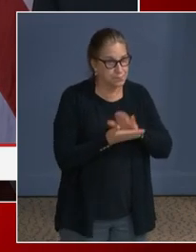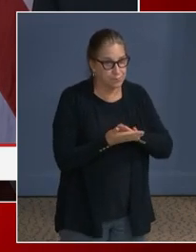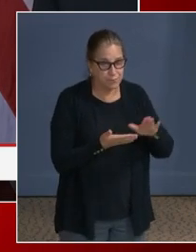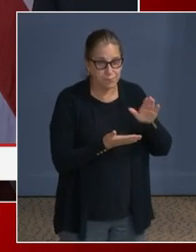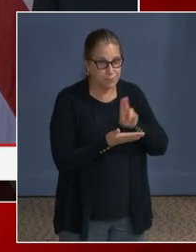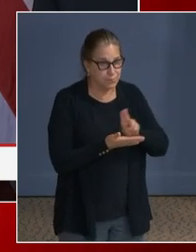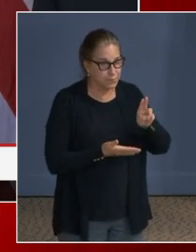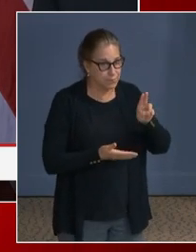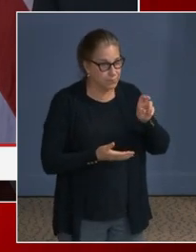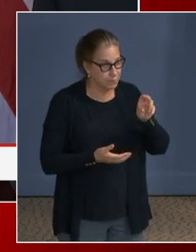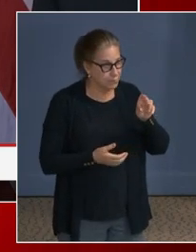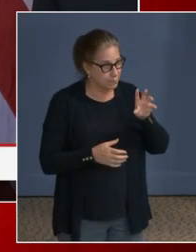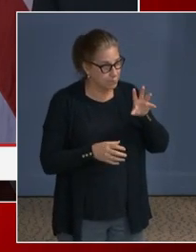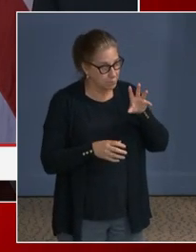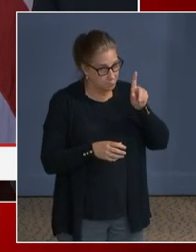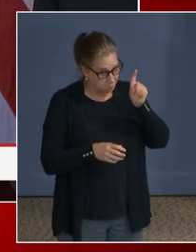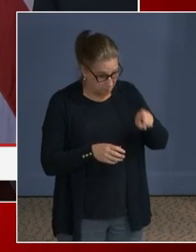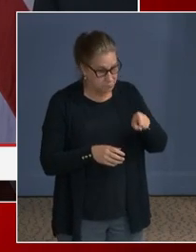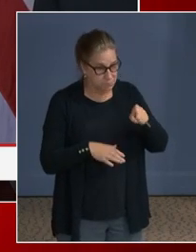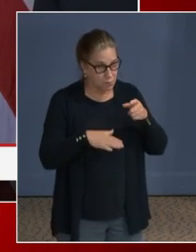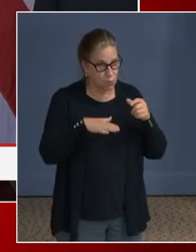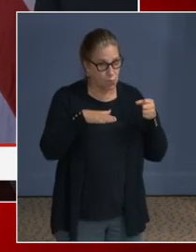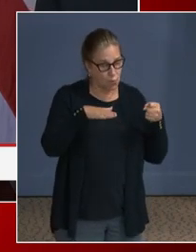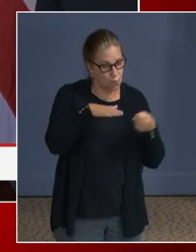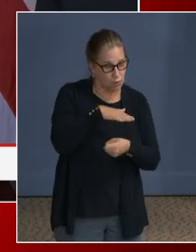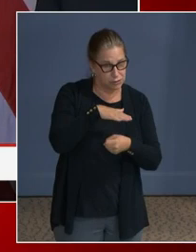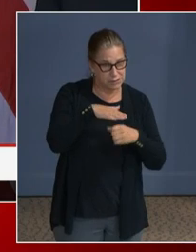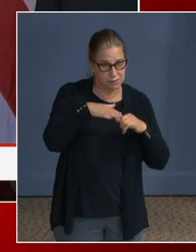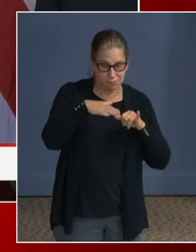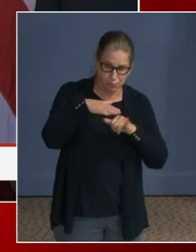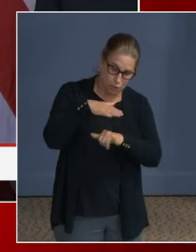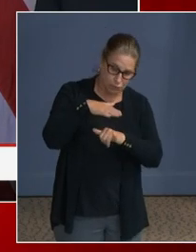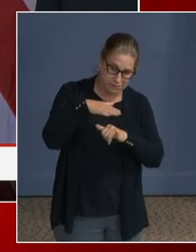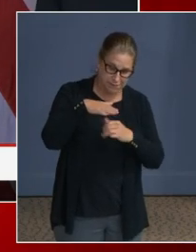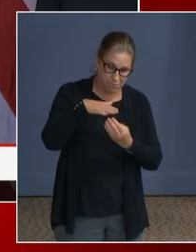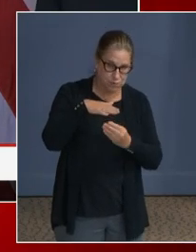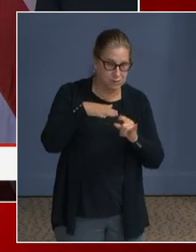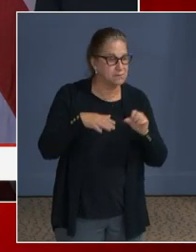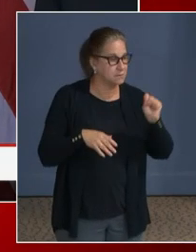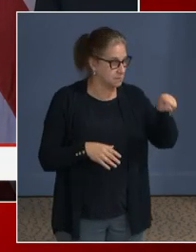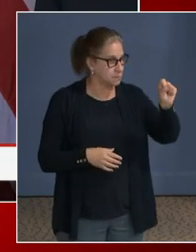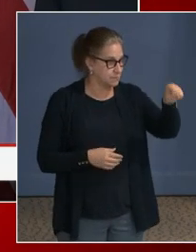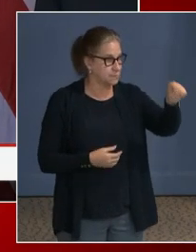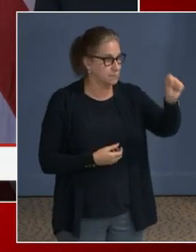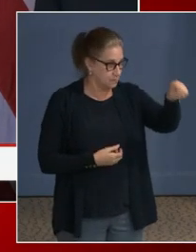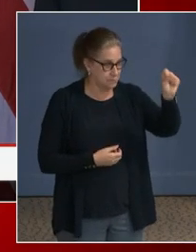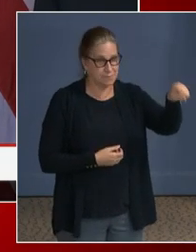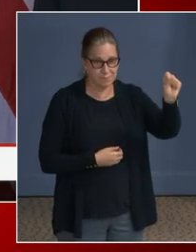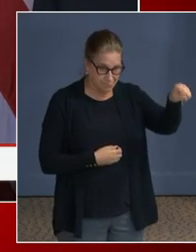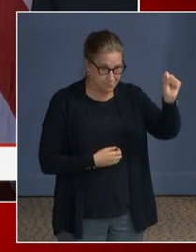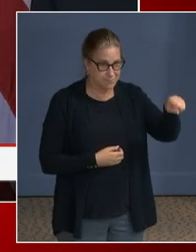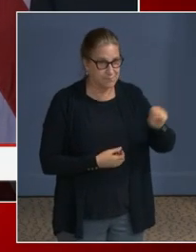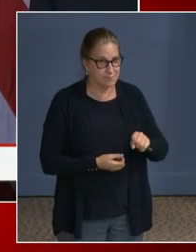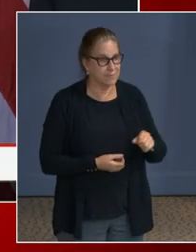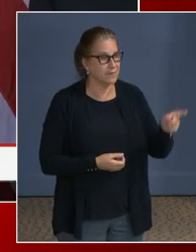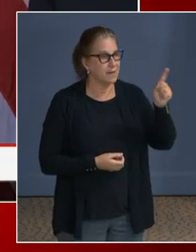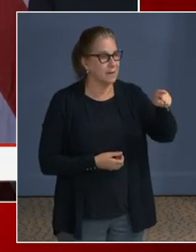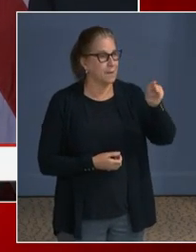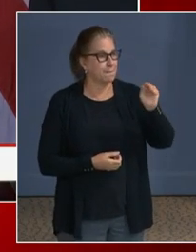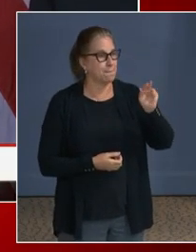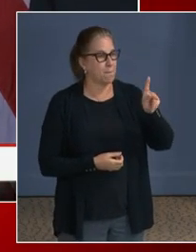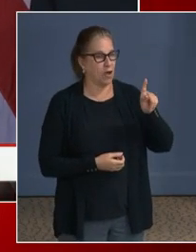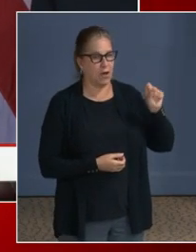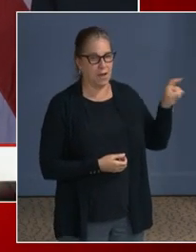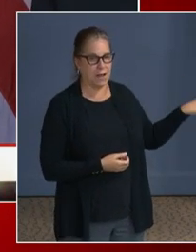to quarantine for 2 weeks. Yes? Mayor Bowser, I'm wondering, staying with the quarantine order, have you